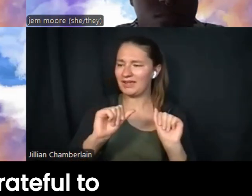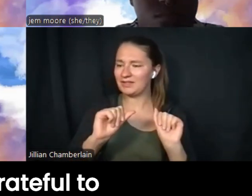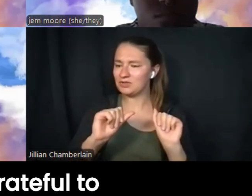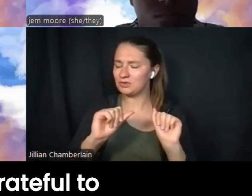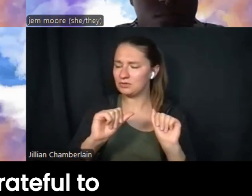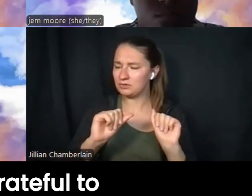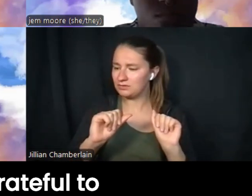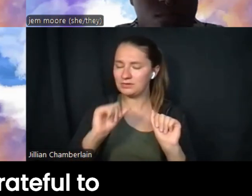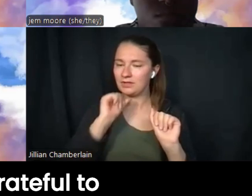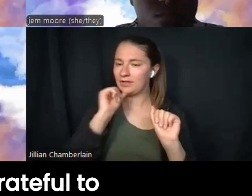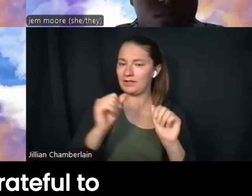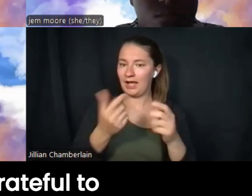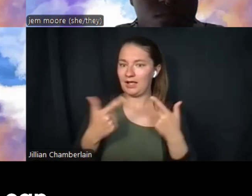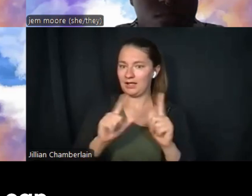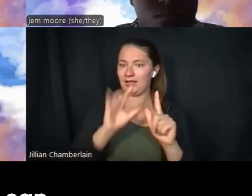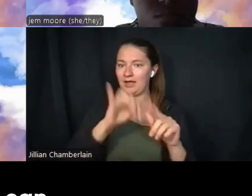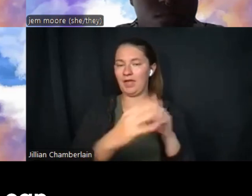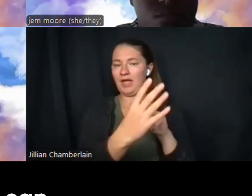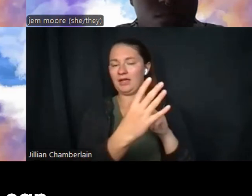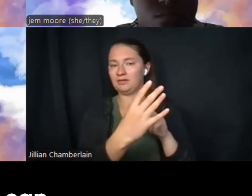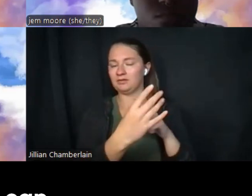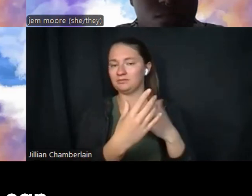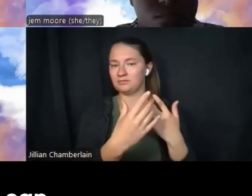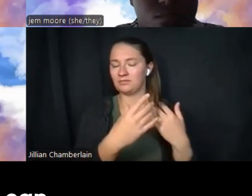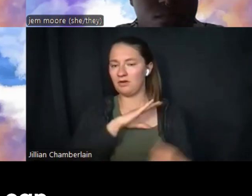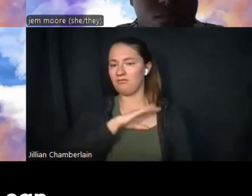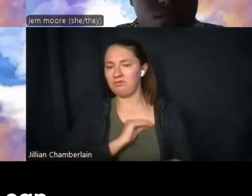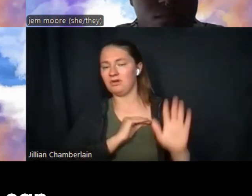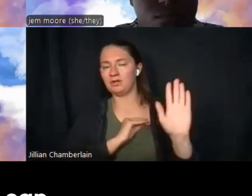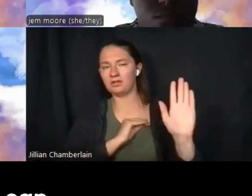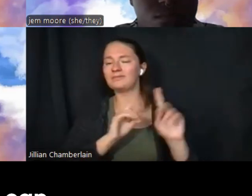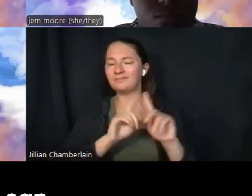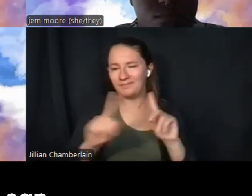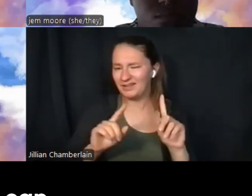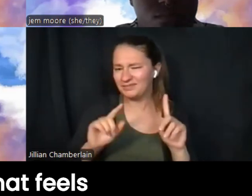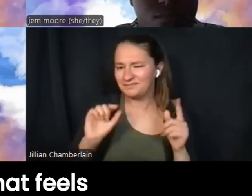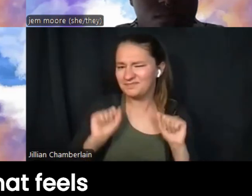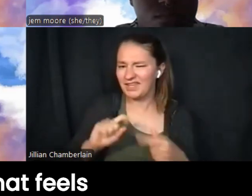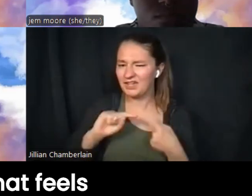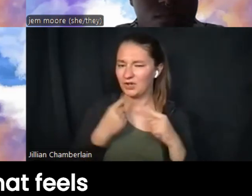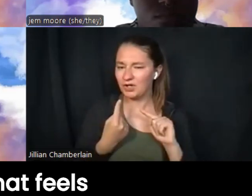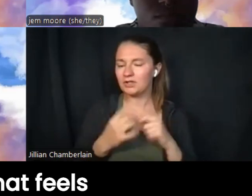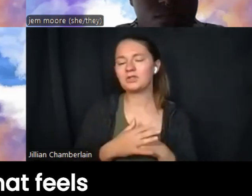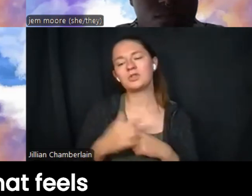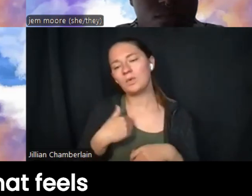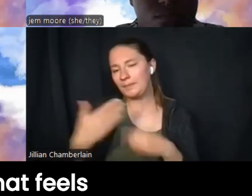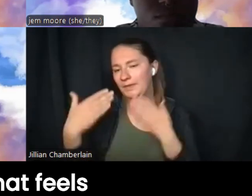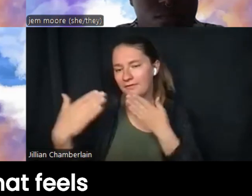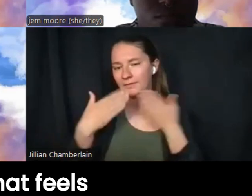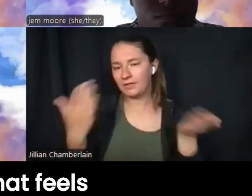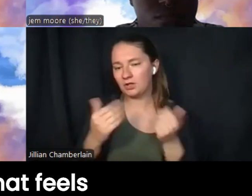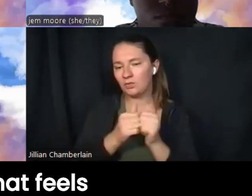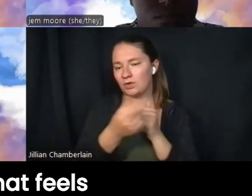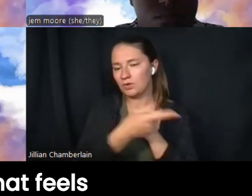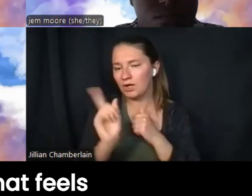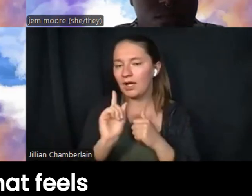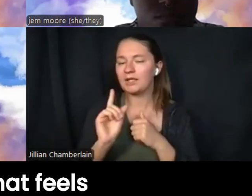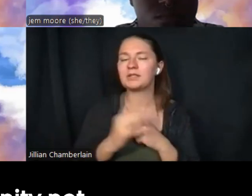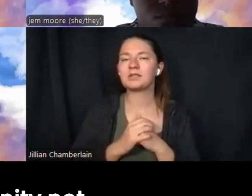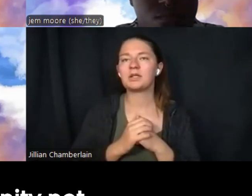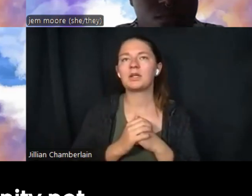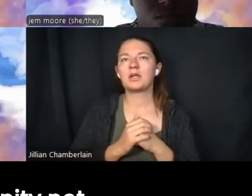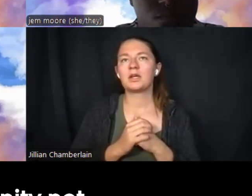why I'm grateful, so grateful to be here with you all tonight, is I think what we can do with that and knowing what that feels like